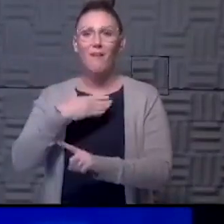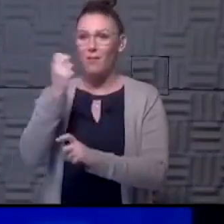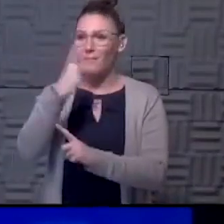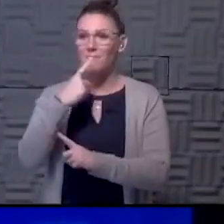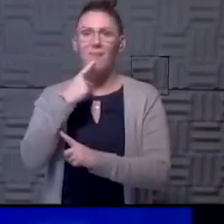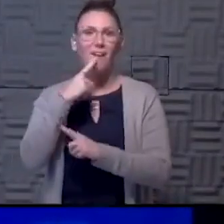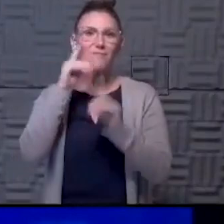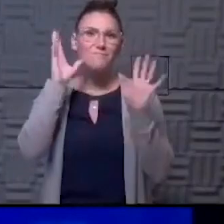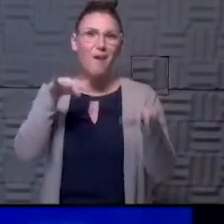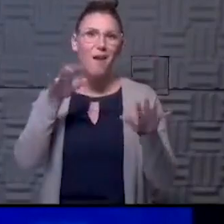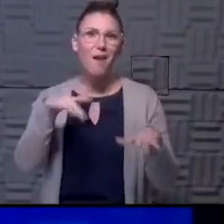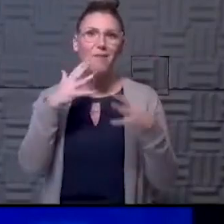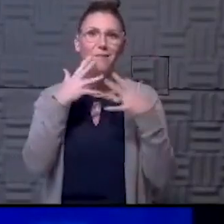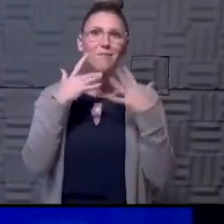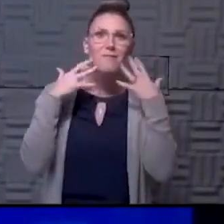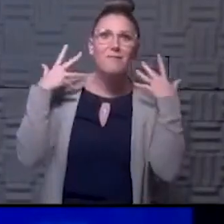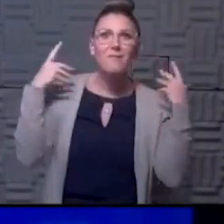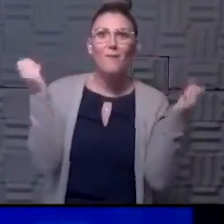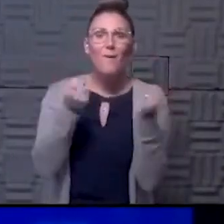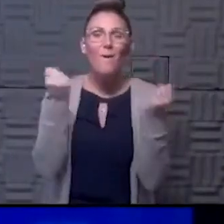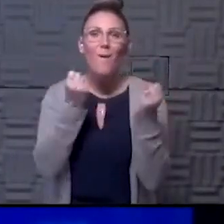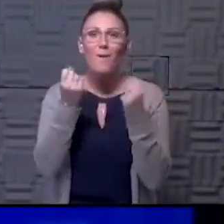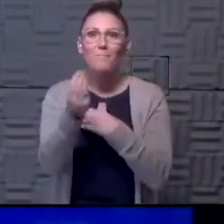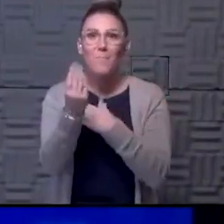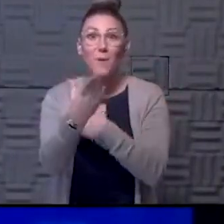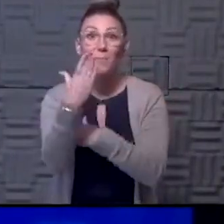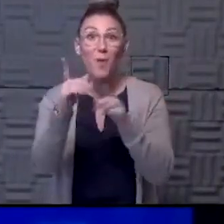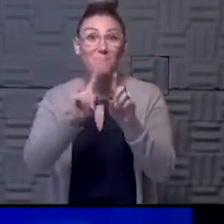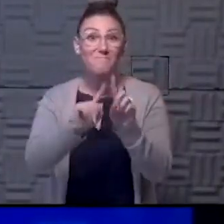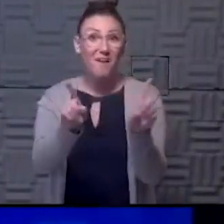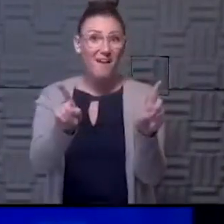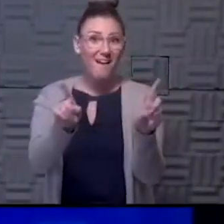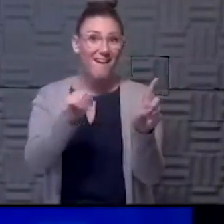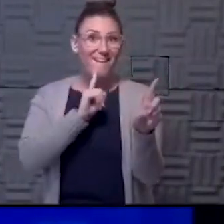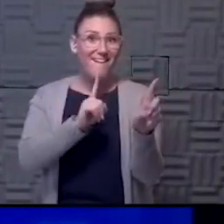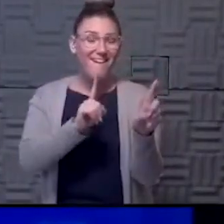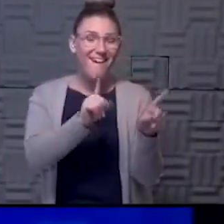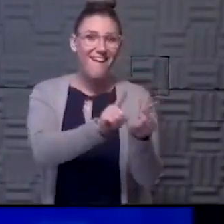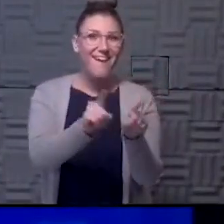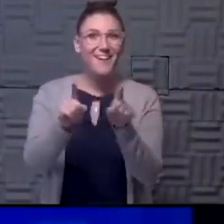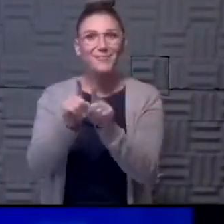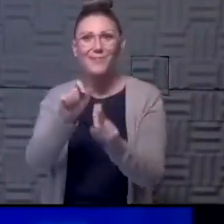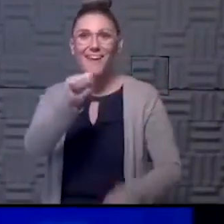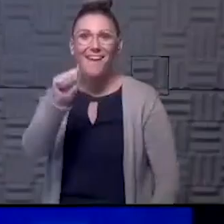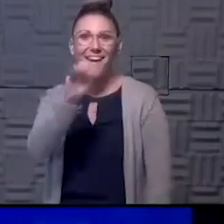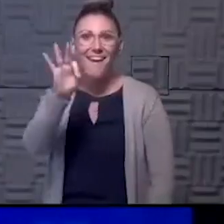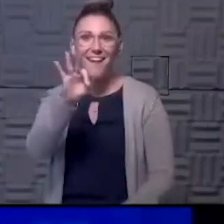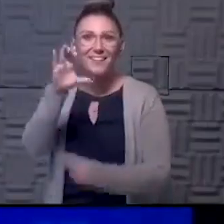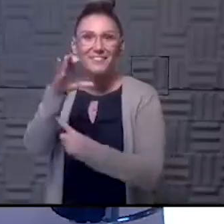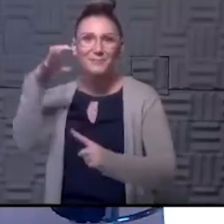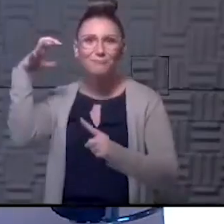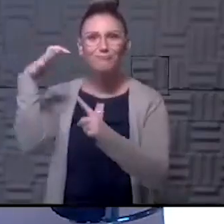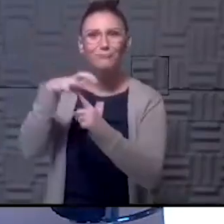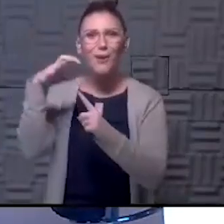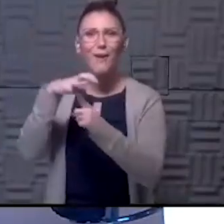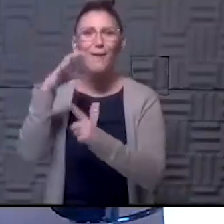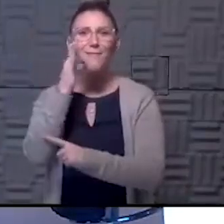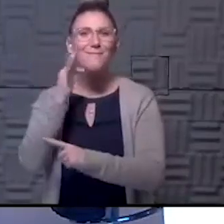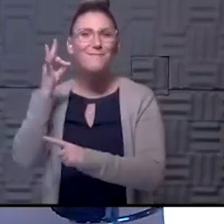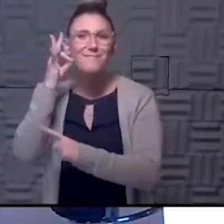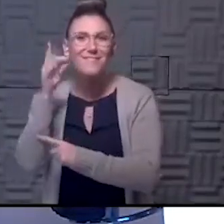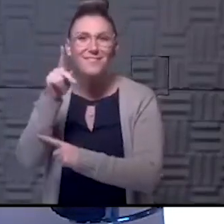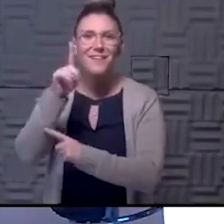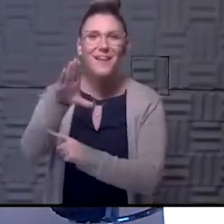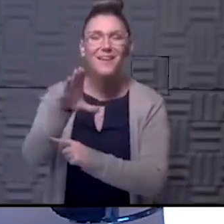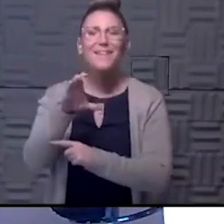rainy, chilly Monday morning, but we're also the home of the AFC champion, Kansas City Chiefs. That's